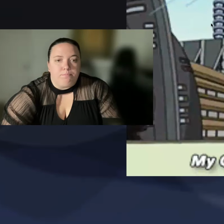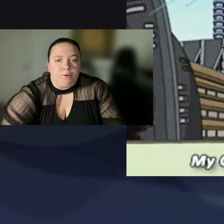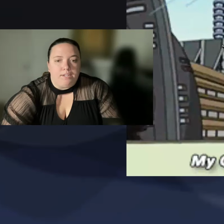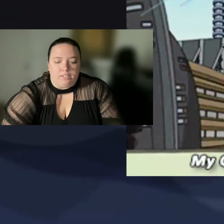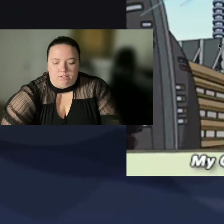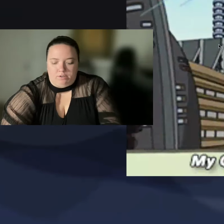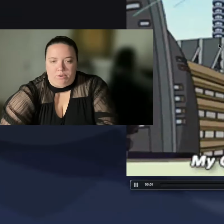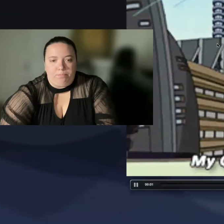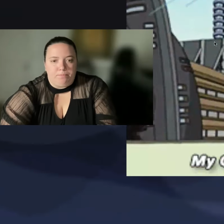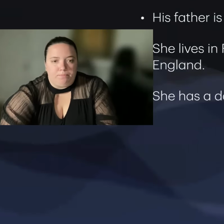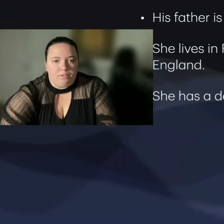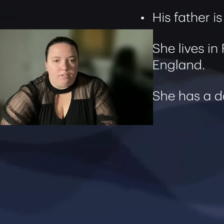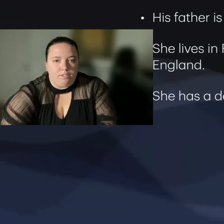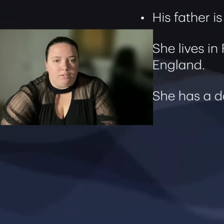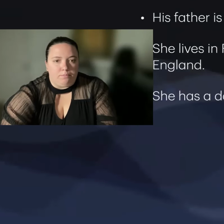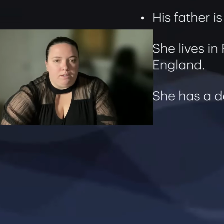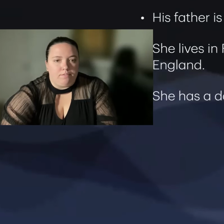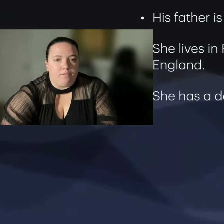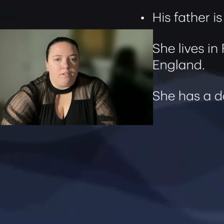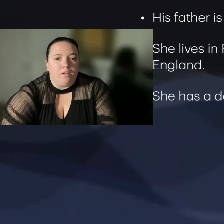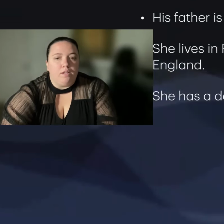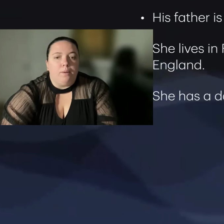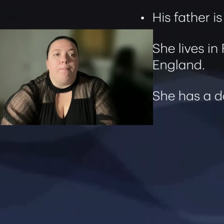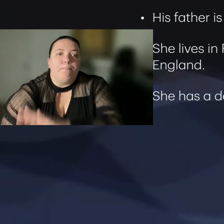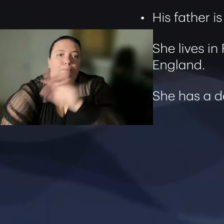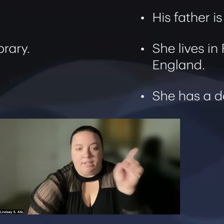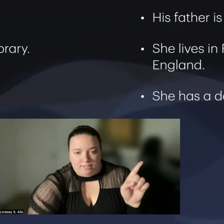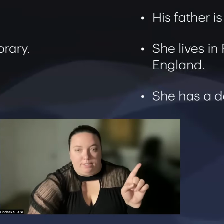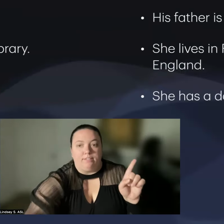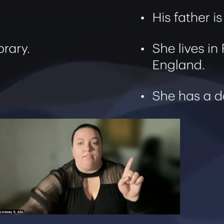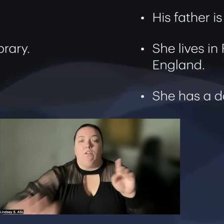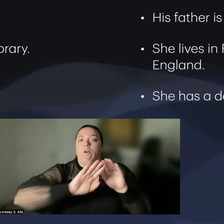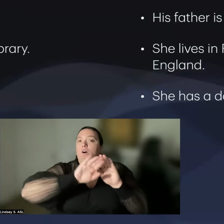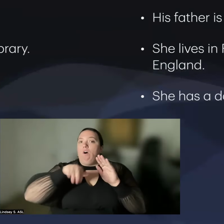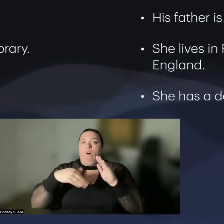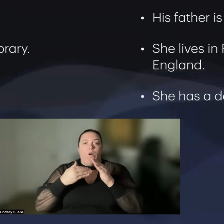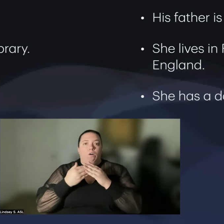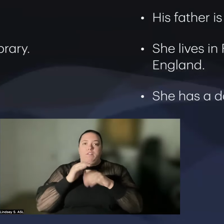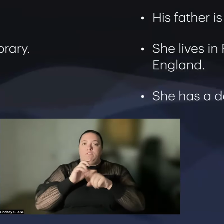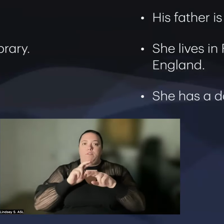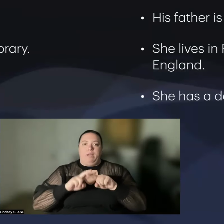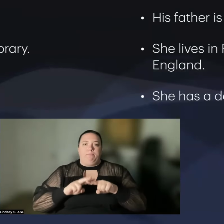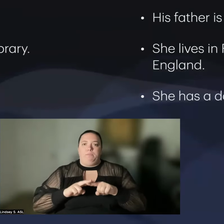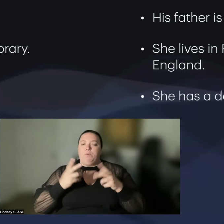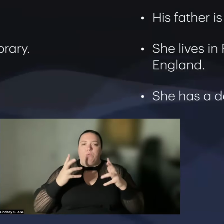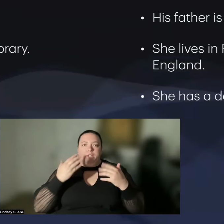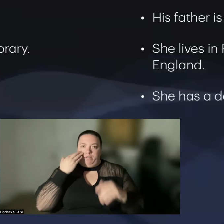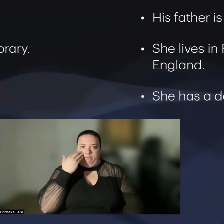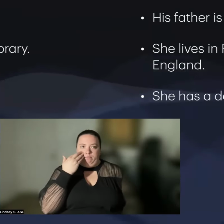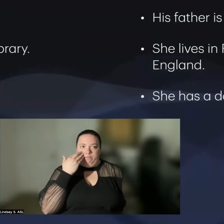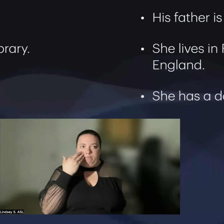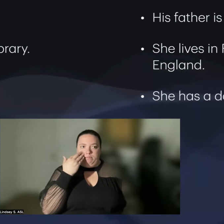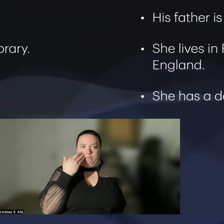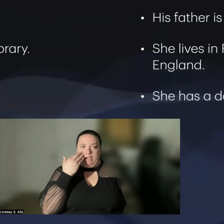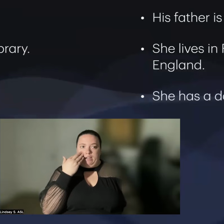So practicing, nope, excuse me. Practice these. All of this vocab you already